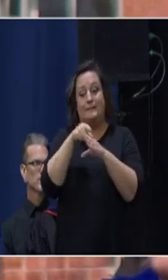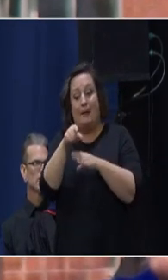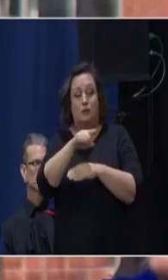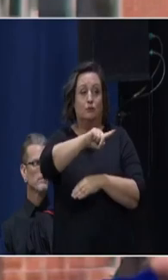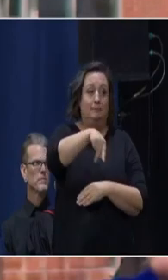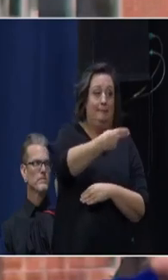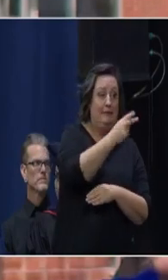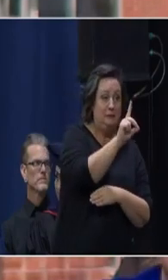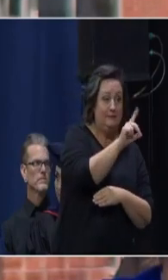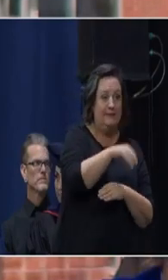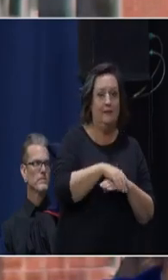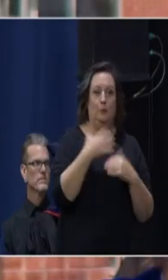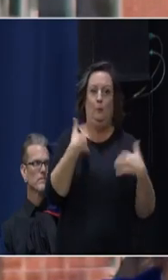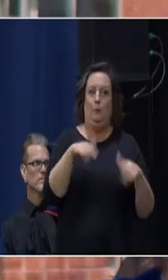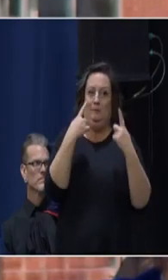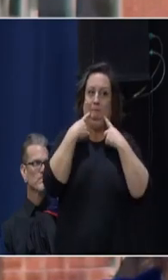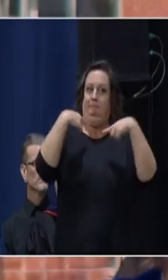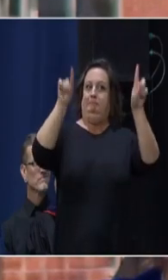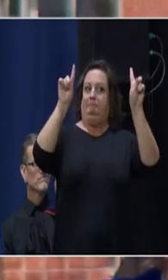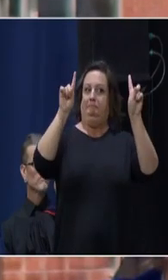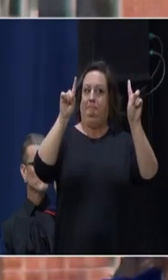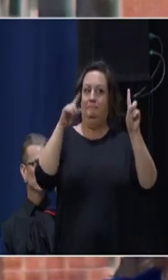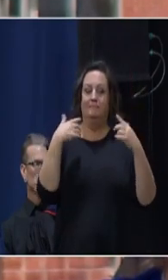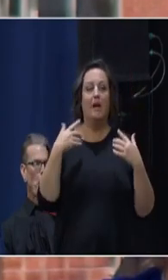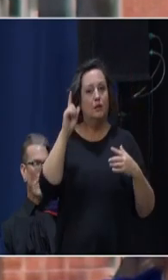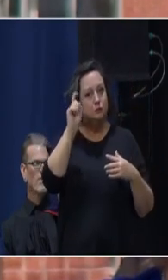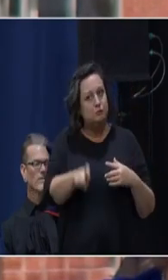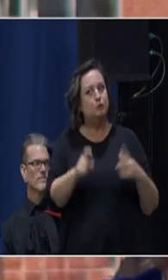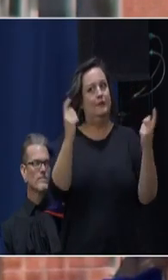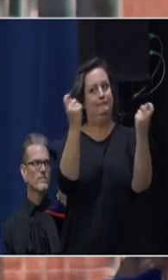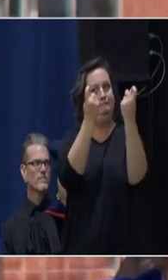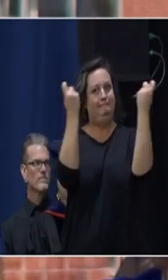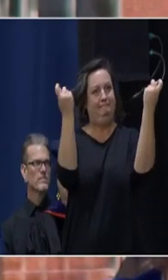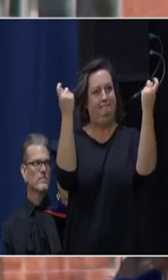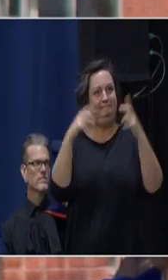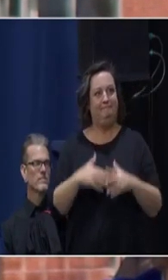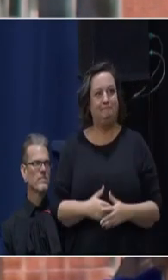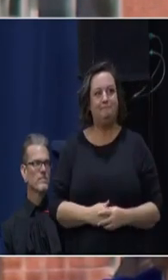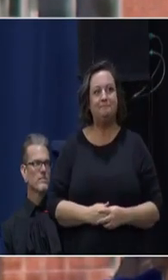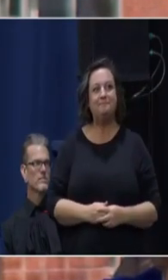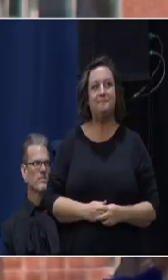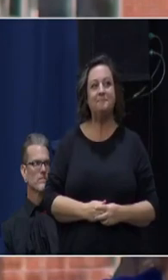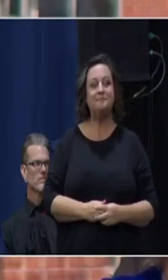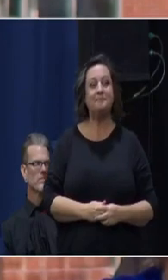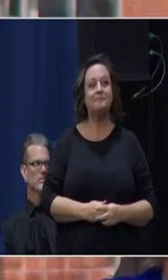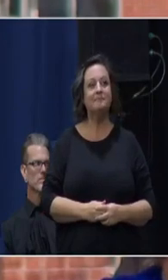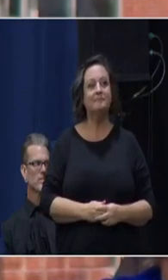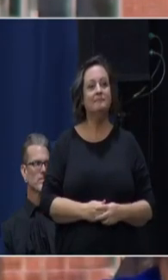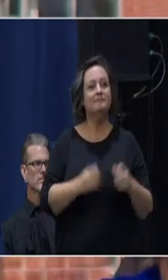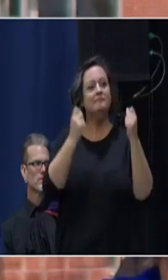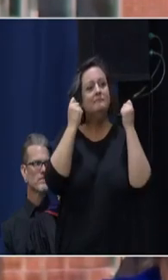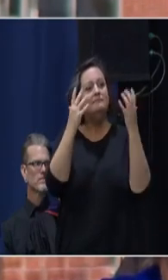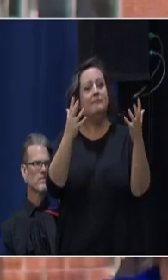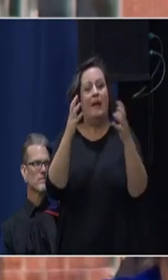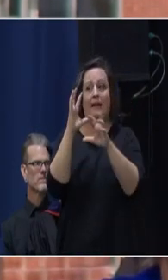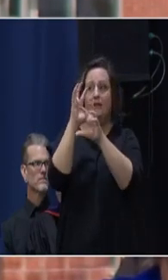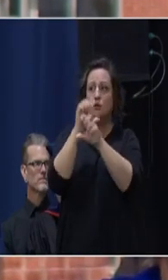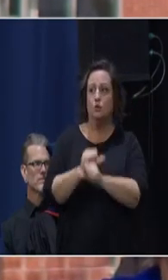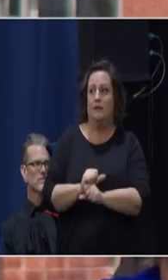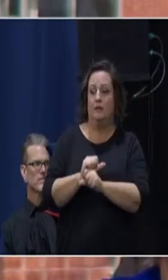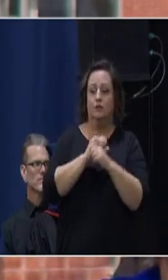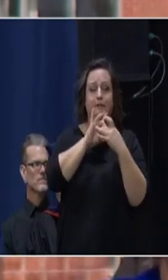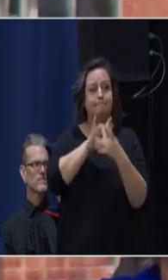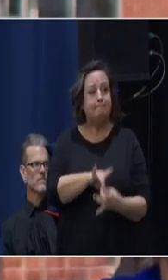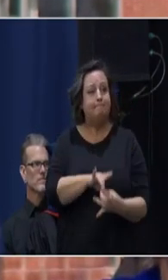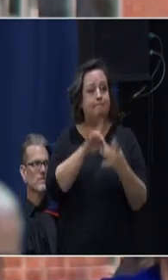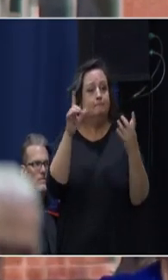doctoral degree is quite an accomplishment. You are to be celebrated and acknowledged. Many of the traditions associated with commencement